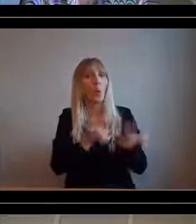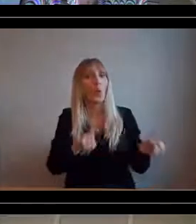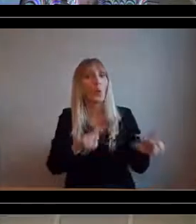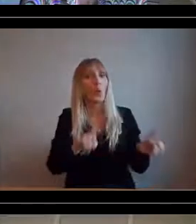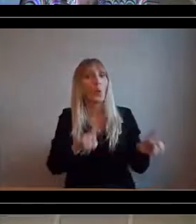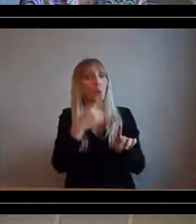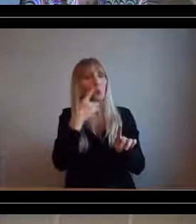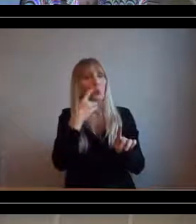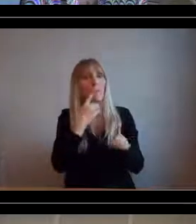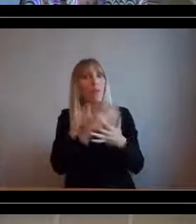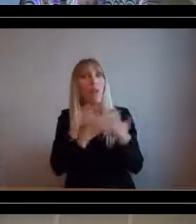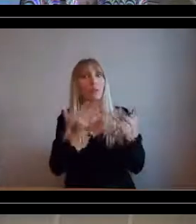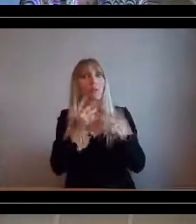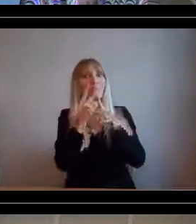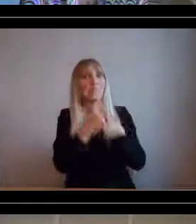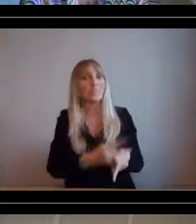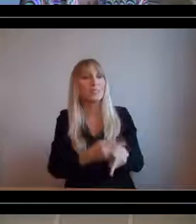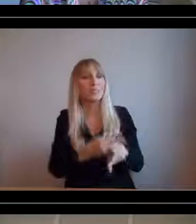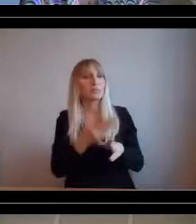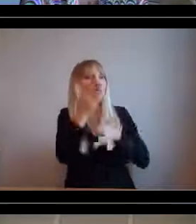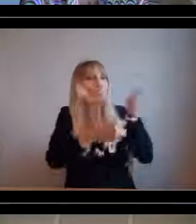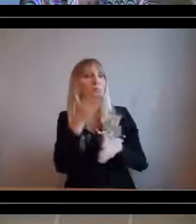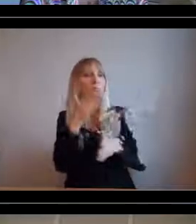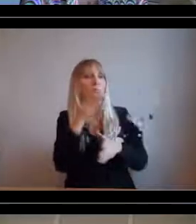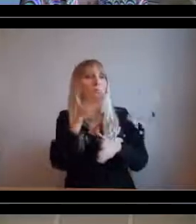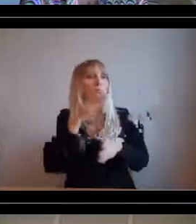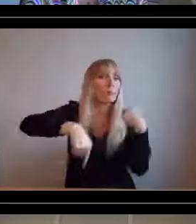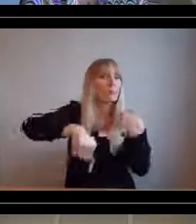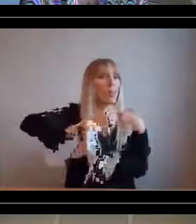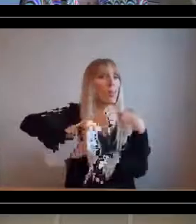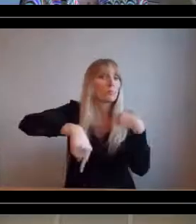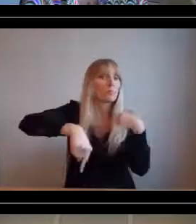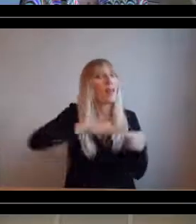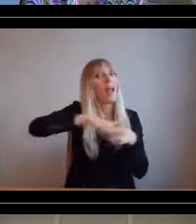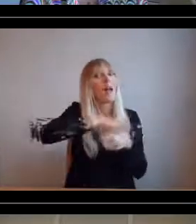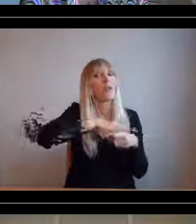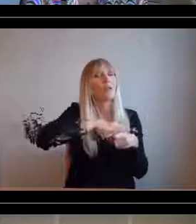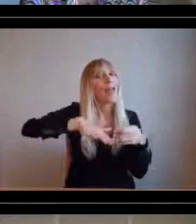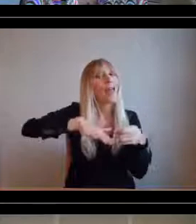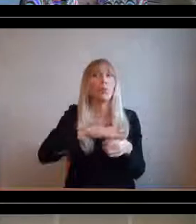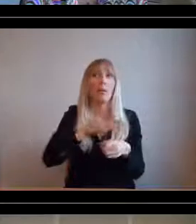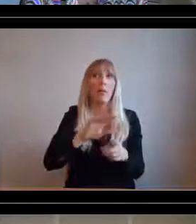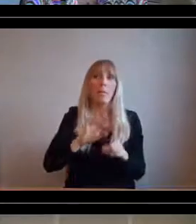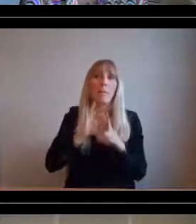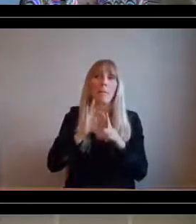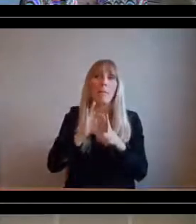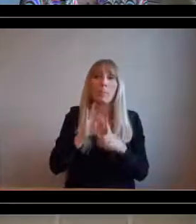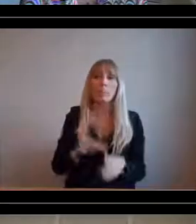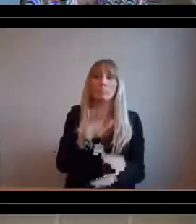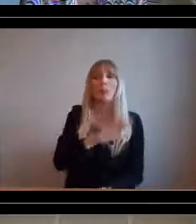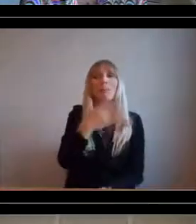local area. The intention is that it's going to have around 50